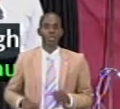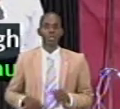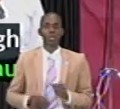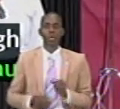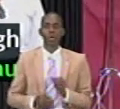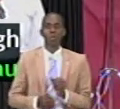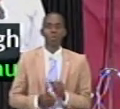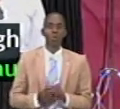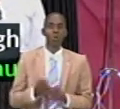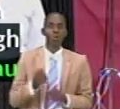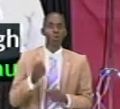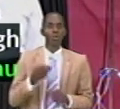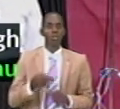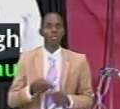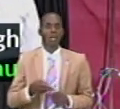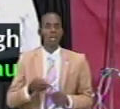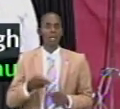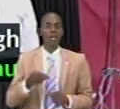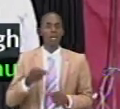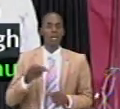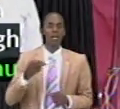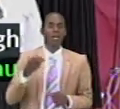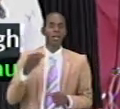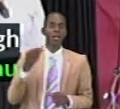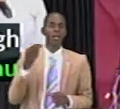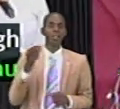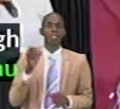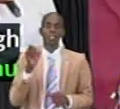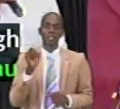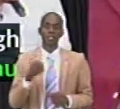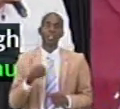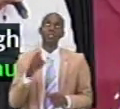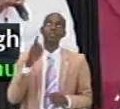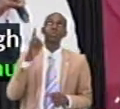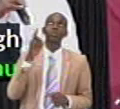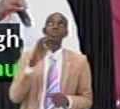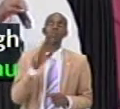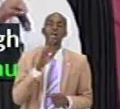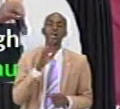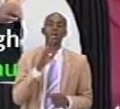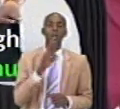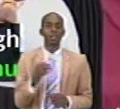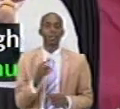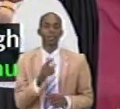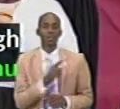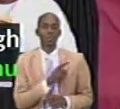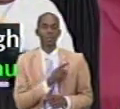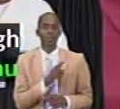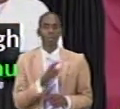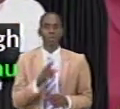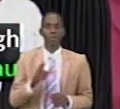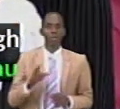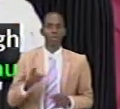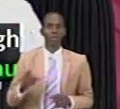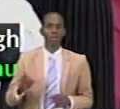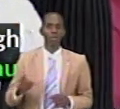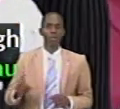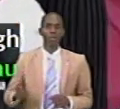the most high yes you are the Lord